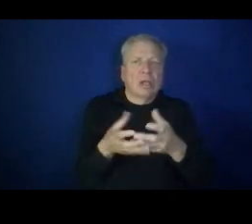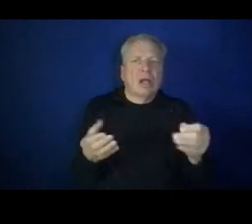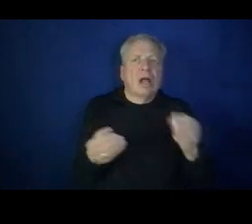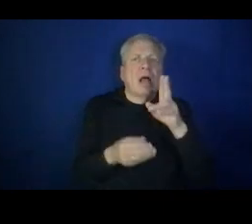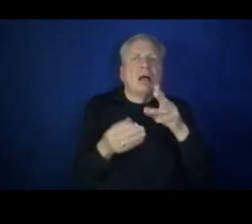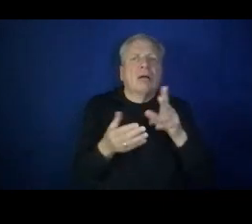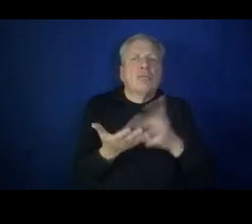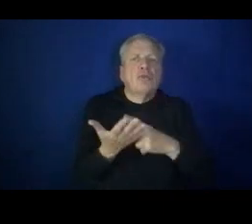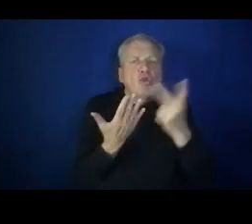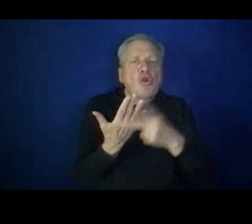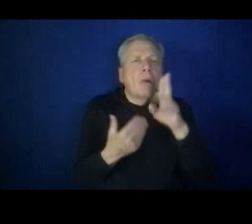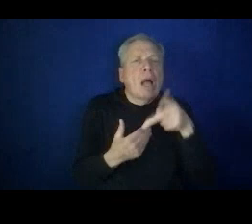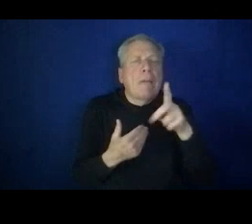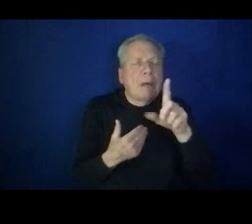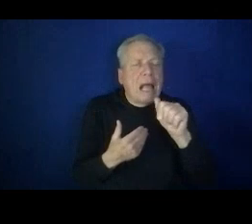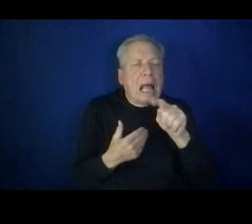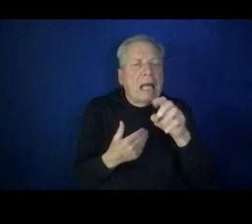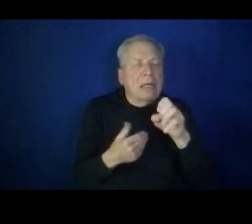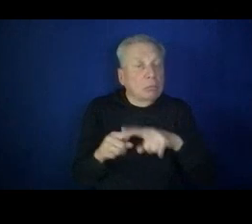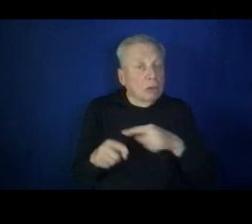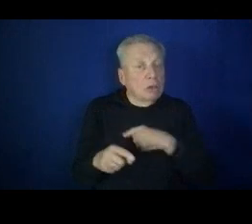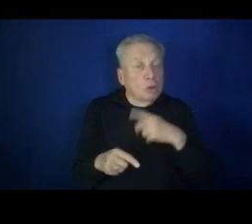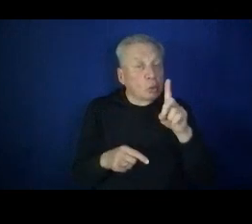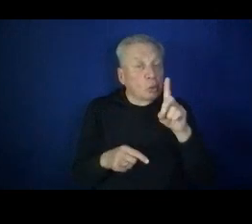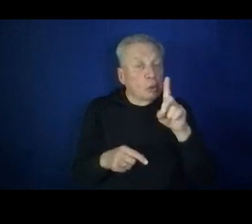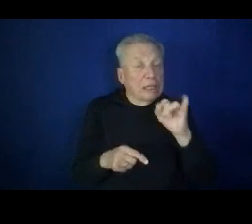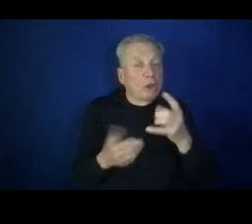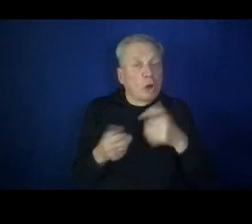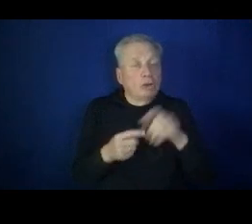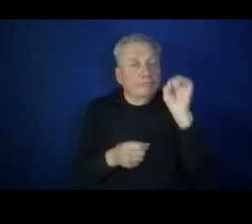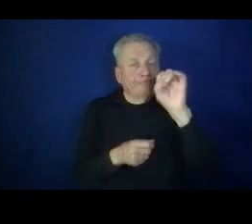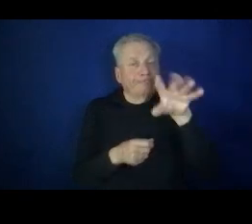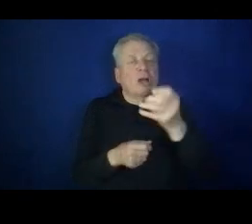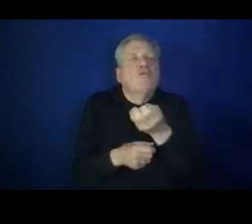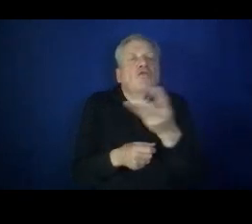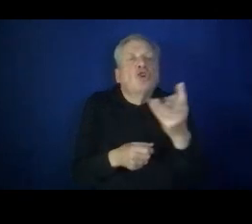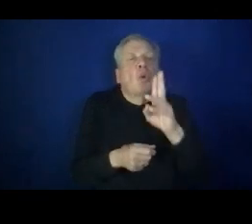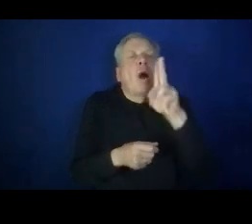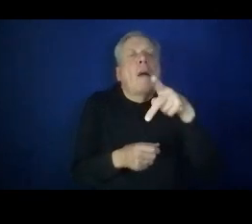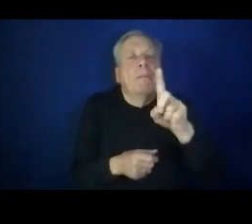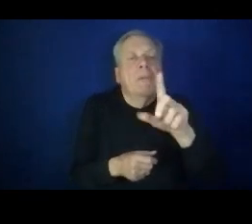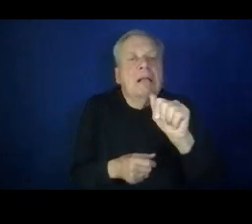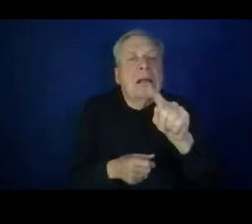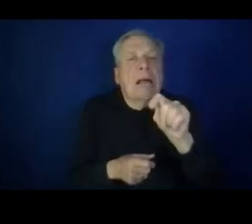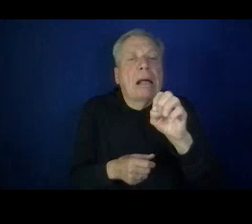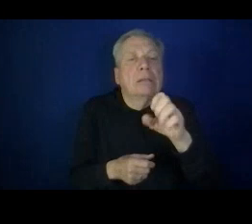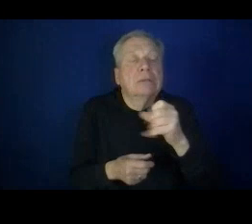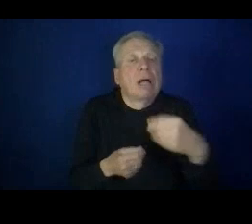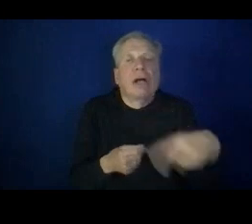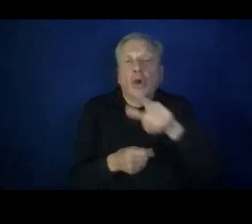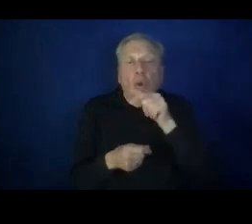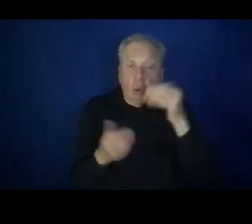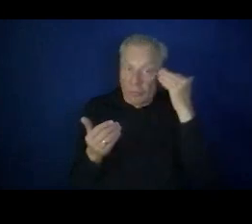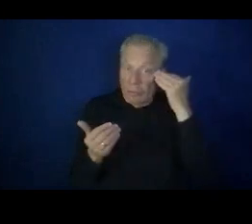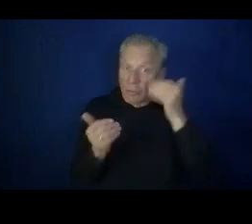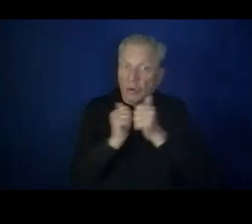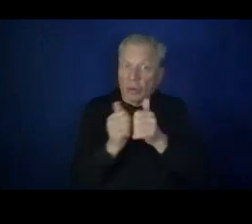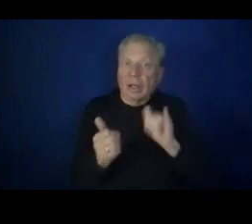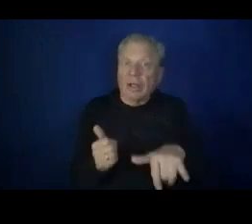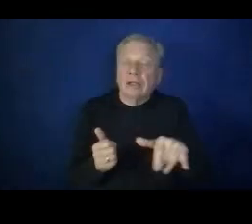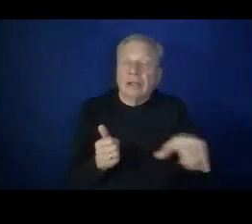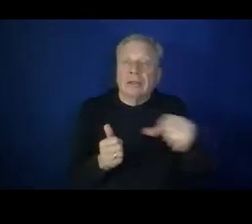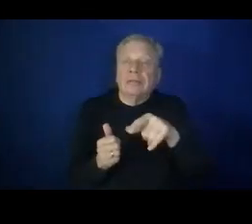in more detail. But we did want to give you a couple of quick updates today. So for those of you who aren't familiar with the Concessions Management